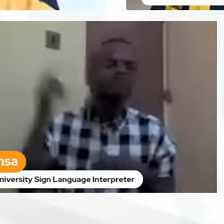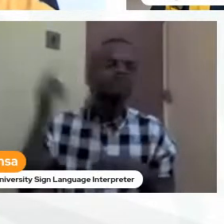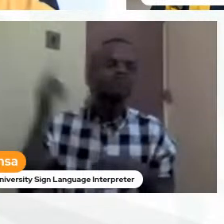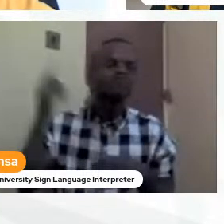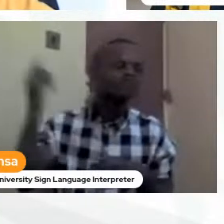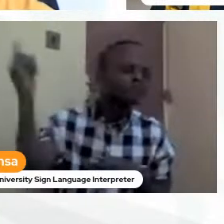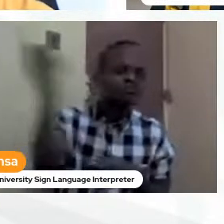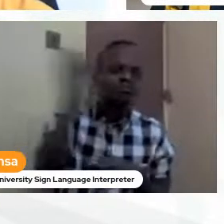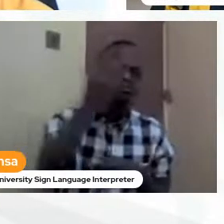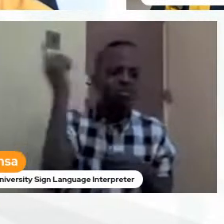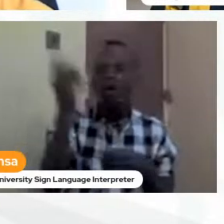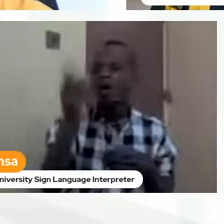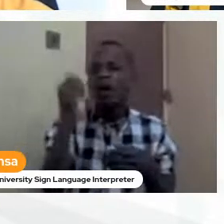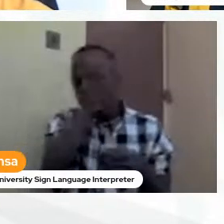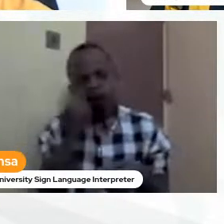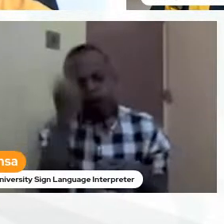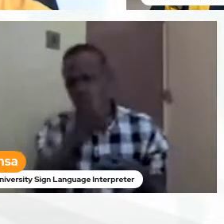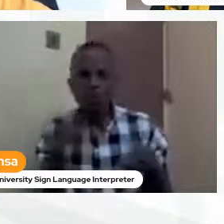Indaba. Yeah.